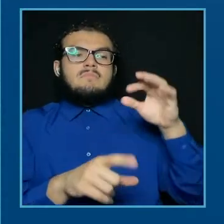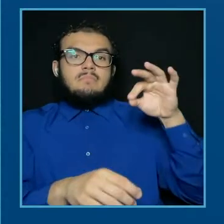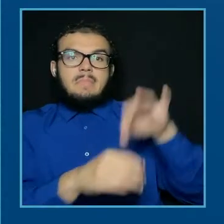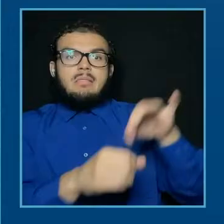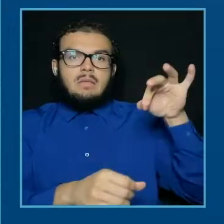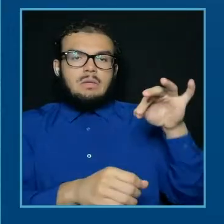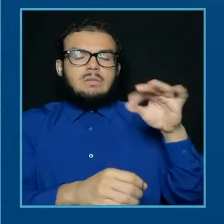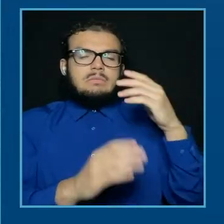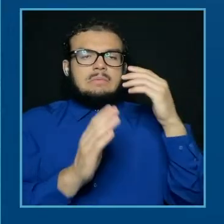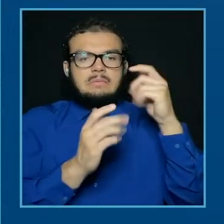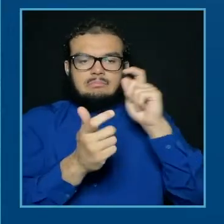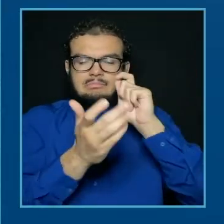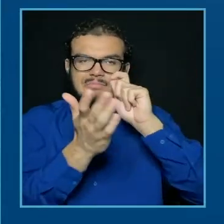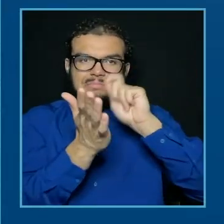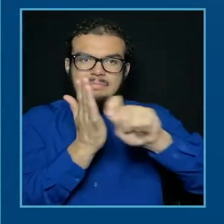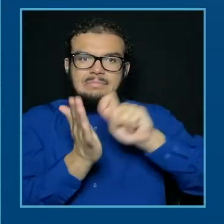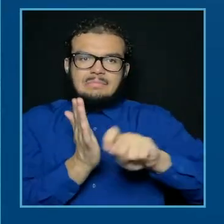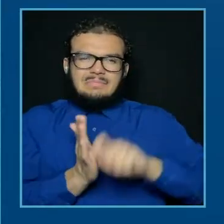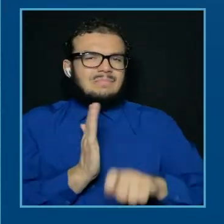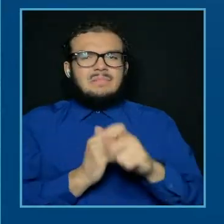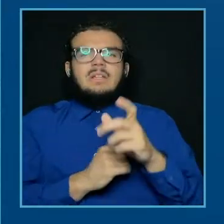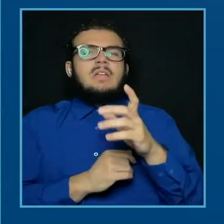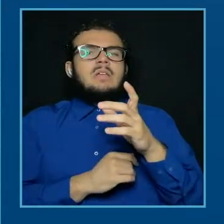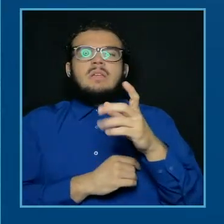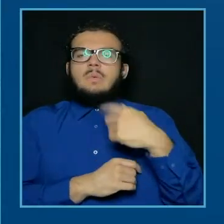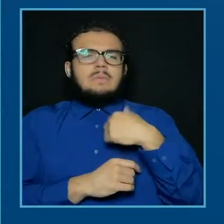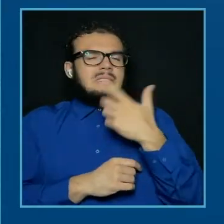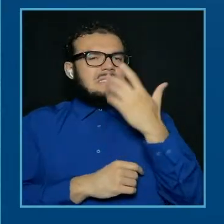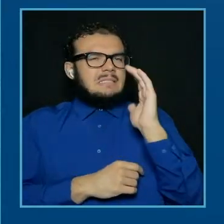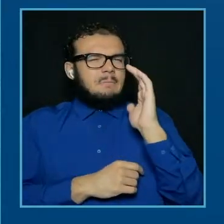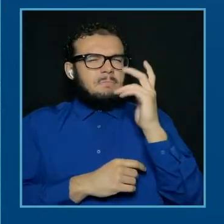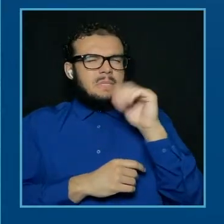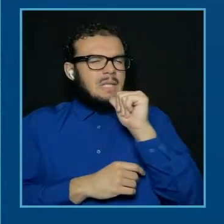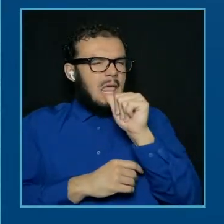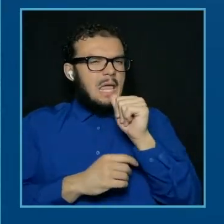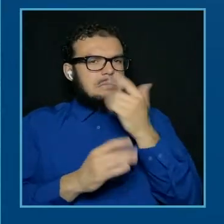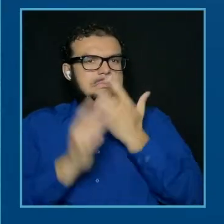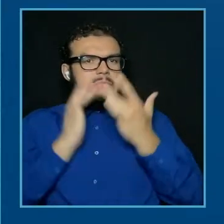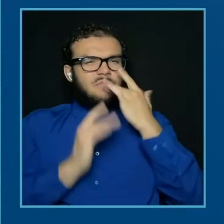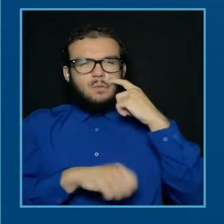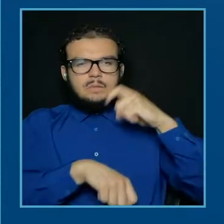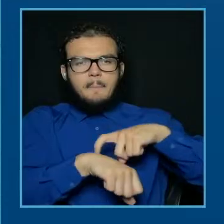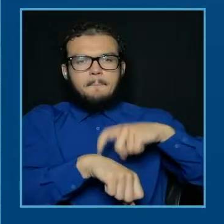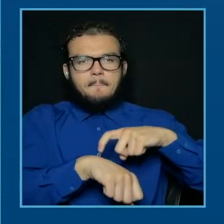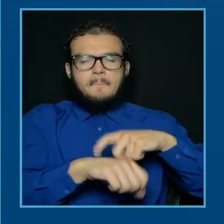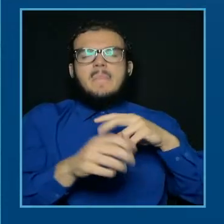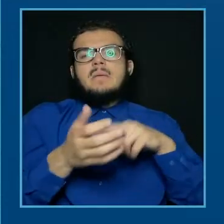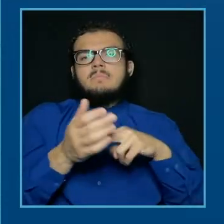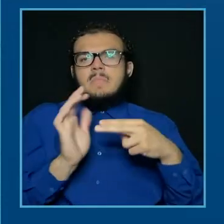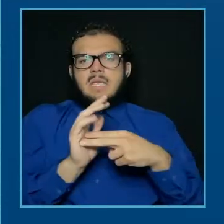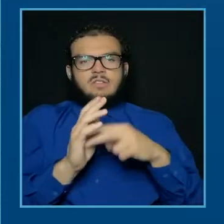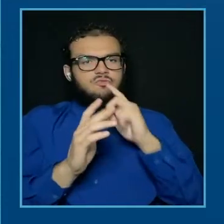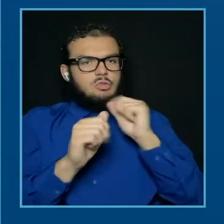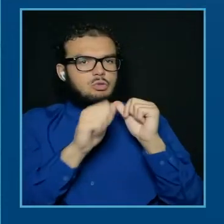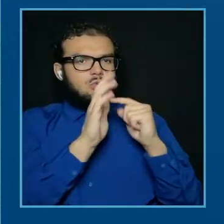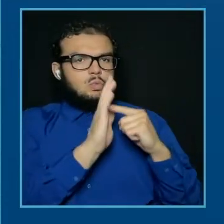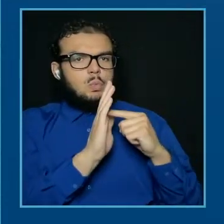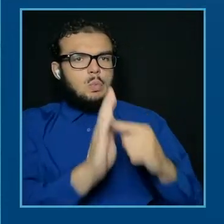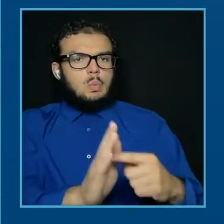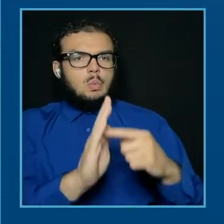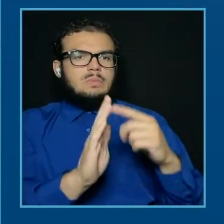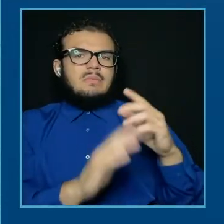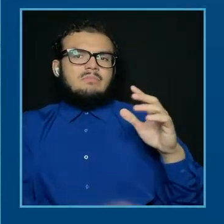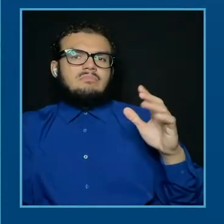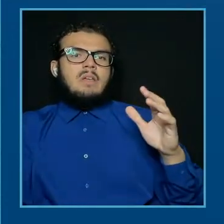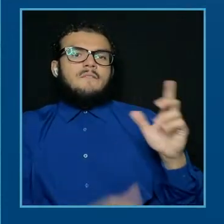cetera, we're not going to be as pressed for time, I hope. And so I think it says here on the first to elect a